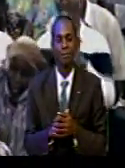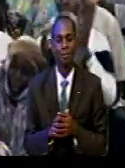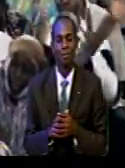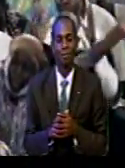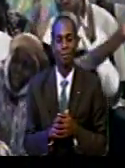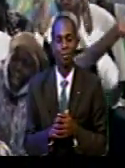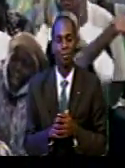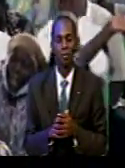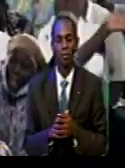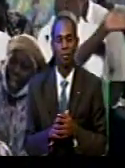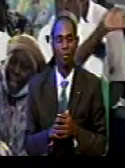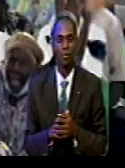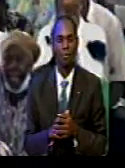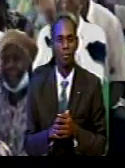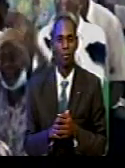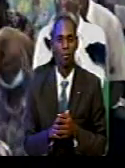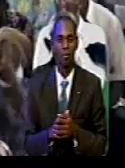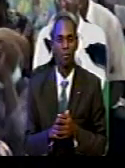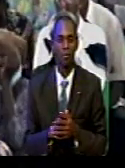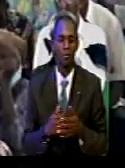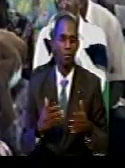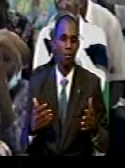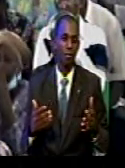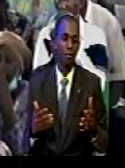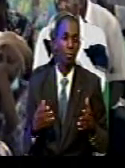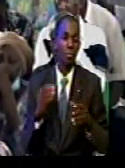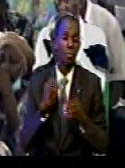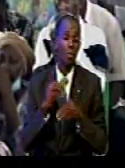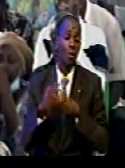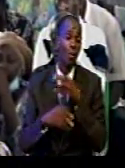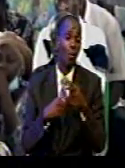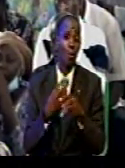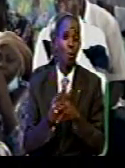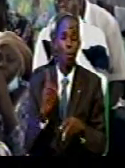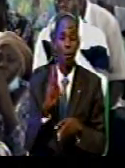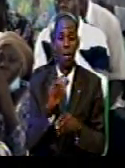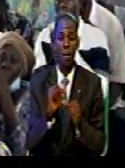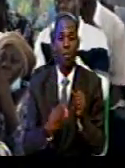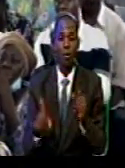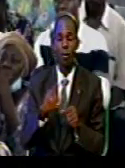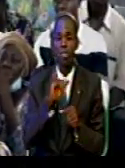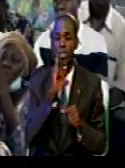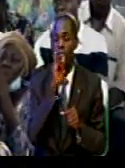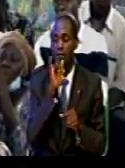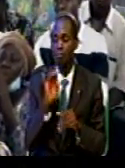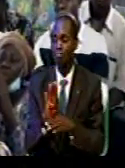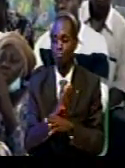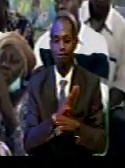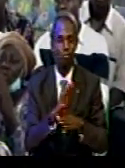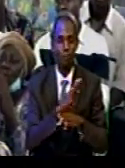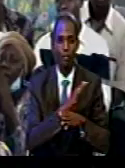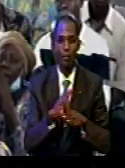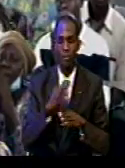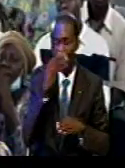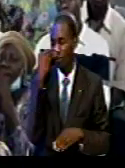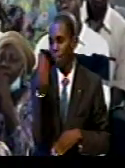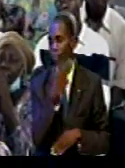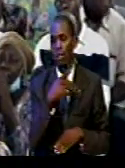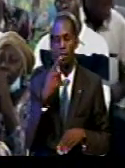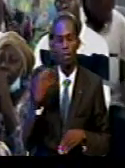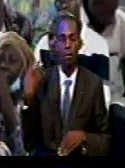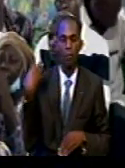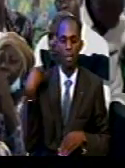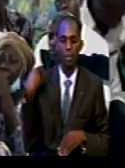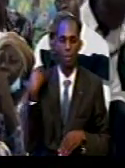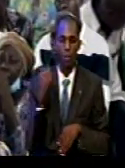are... Well, listen to a clip, then the choir. In a world where everyone seems